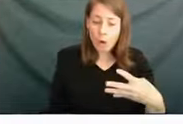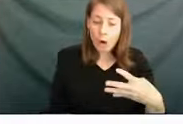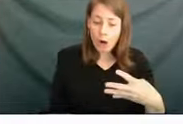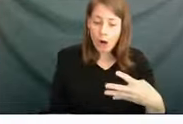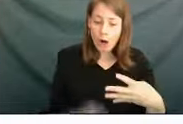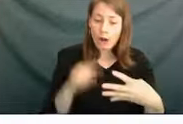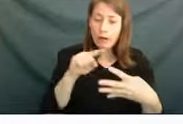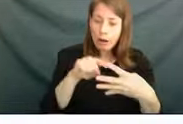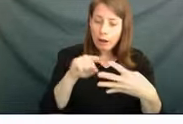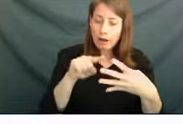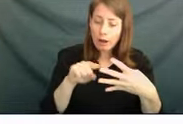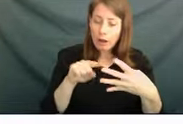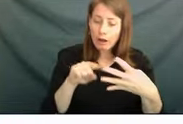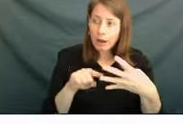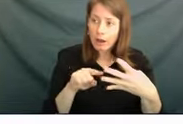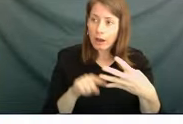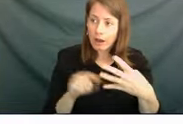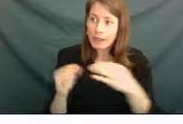12?